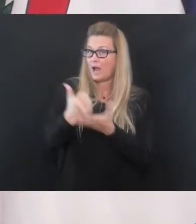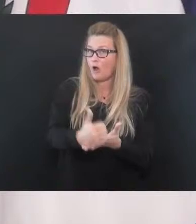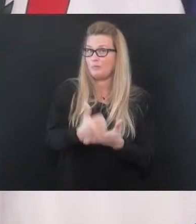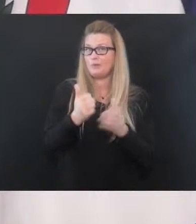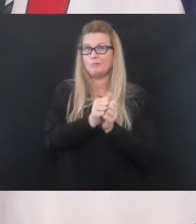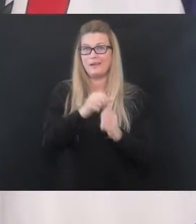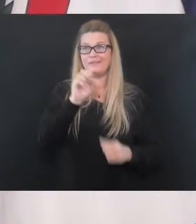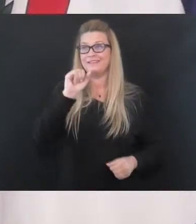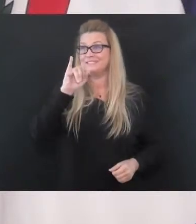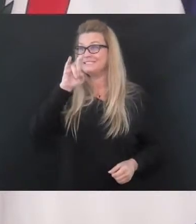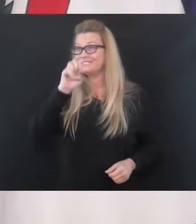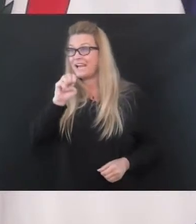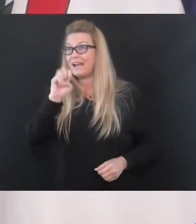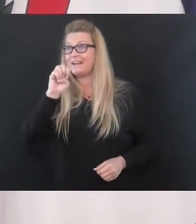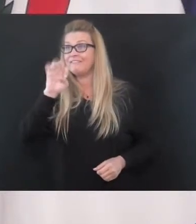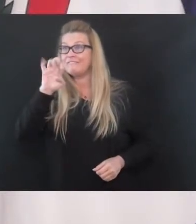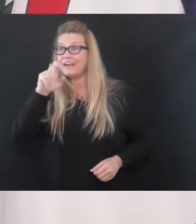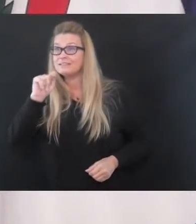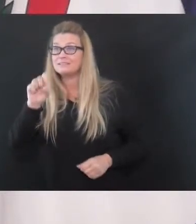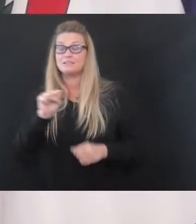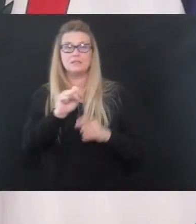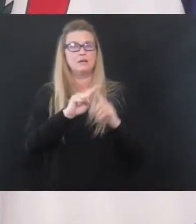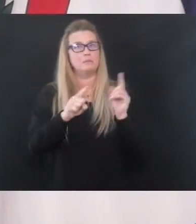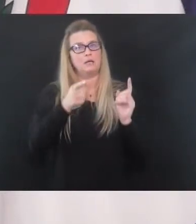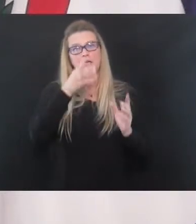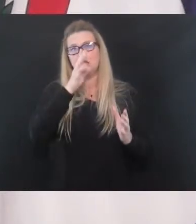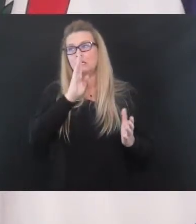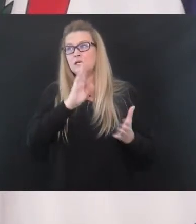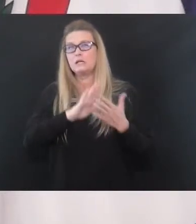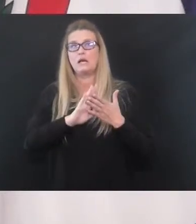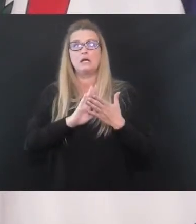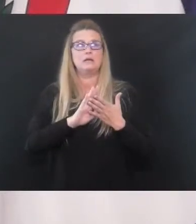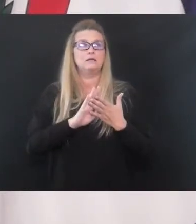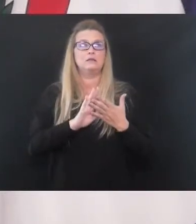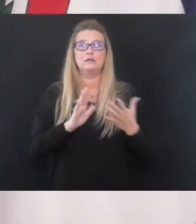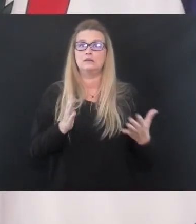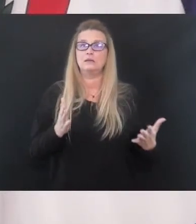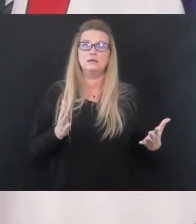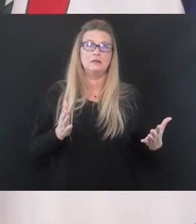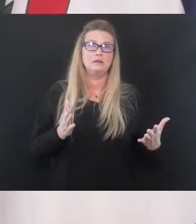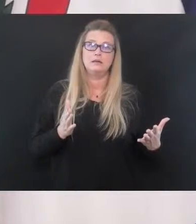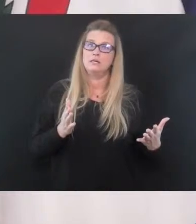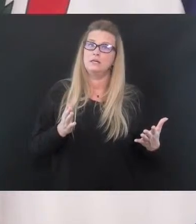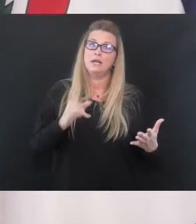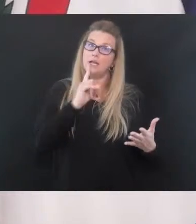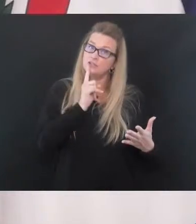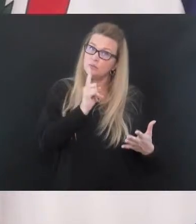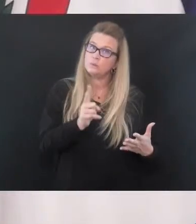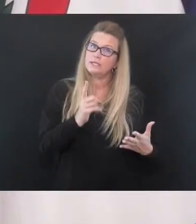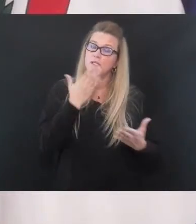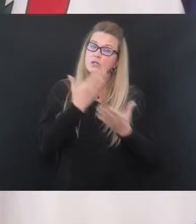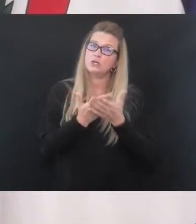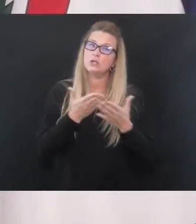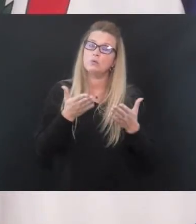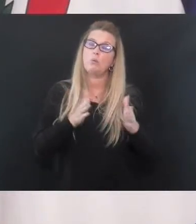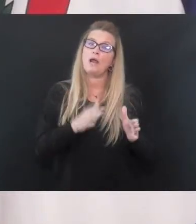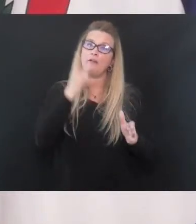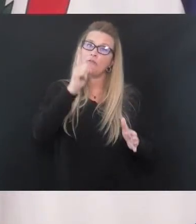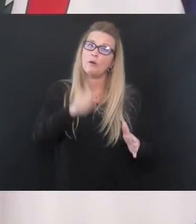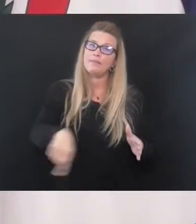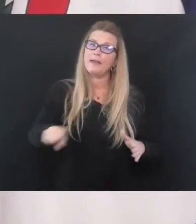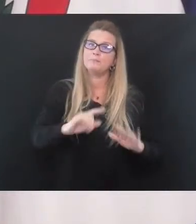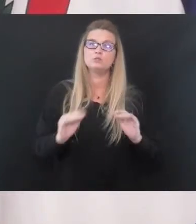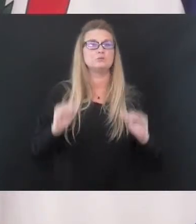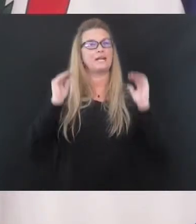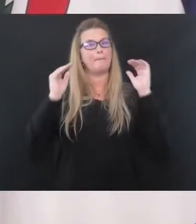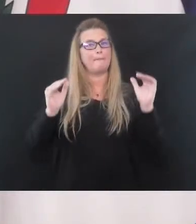side effects or whatever like that, and God forbid and everything, but at the same time, it is a way for them to step up and really do something